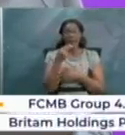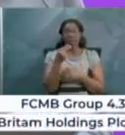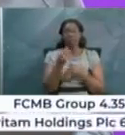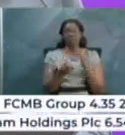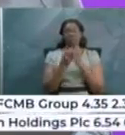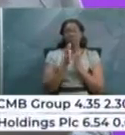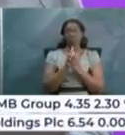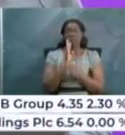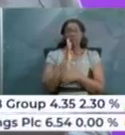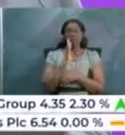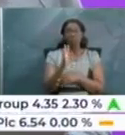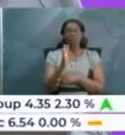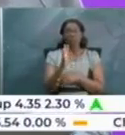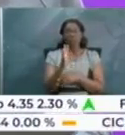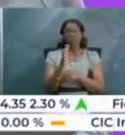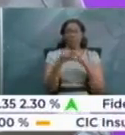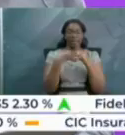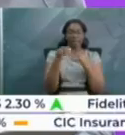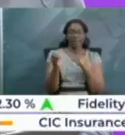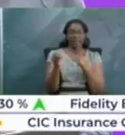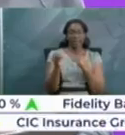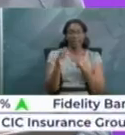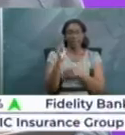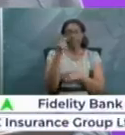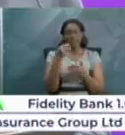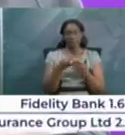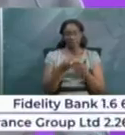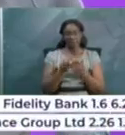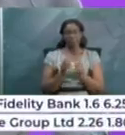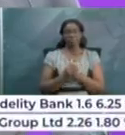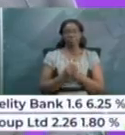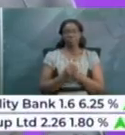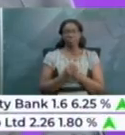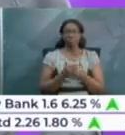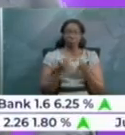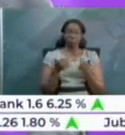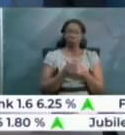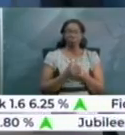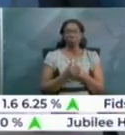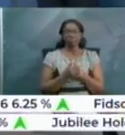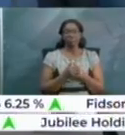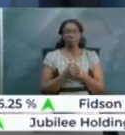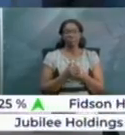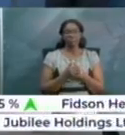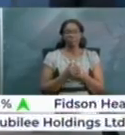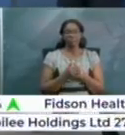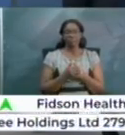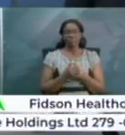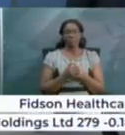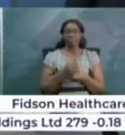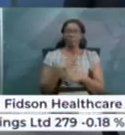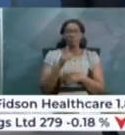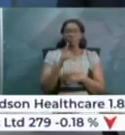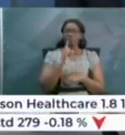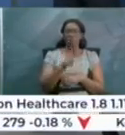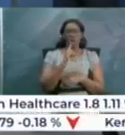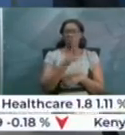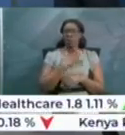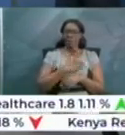price of 480 Kenya shillings. Yep. Wow. Guys, put in your orders. Remember,